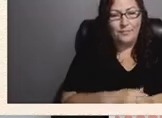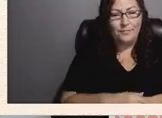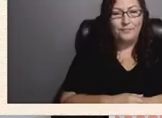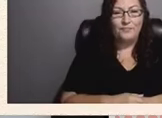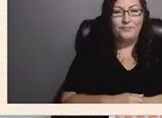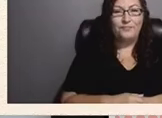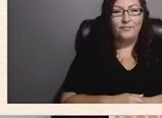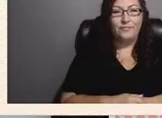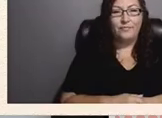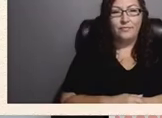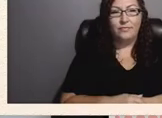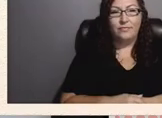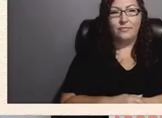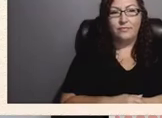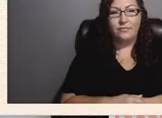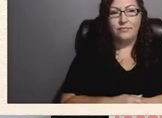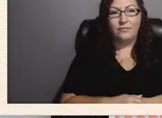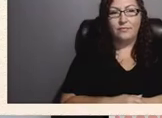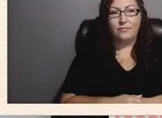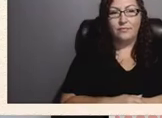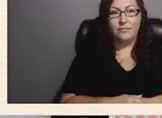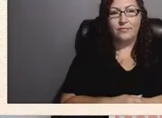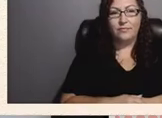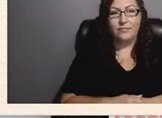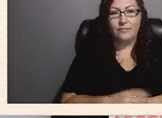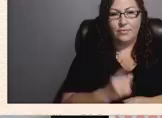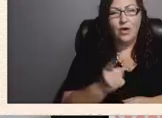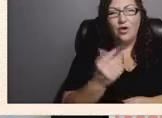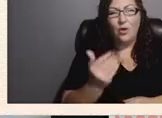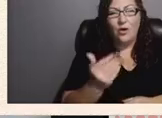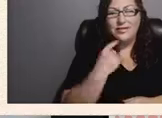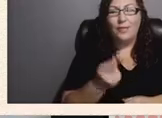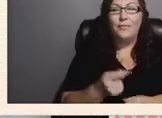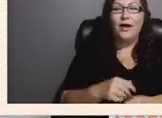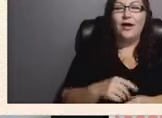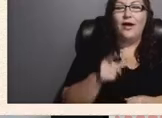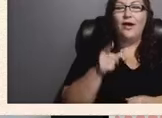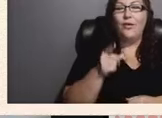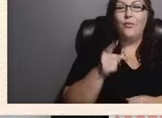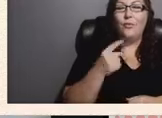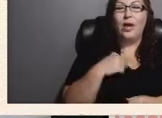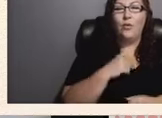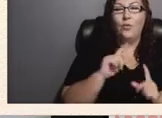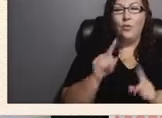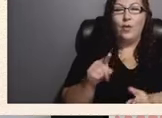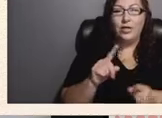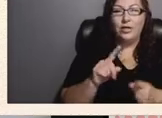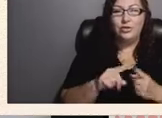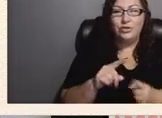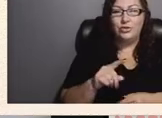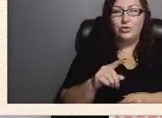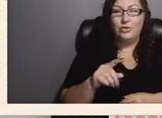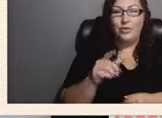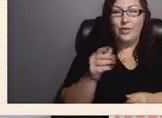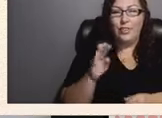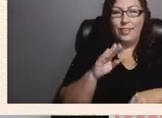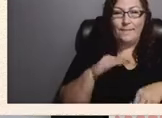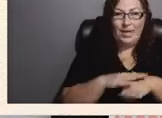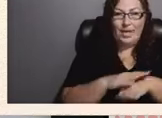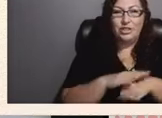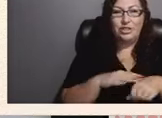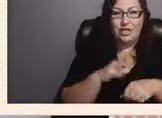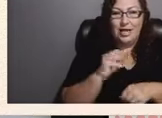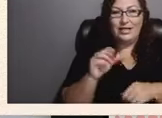They go to the people name. Yeah, we went to Fort DeSoto Beach. We did a beach baptism.